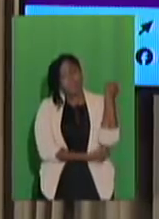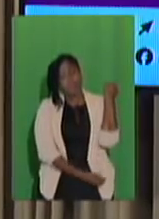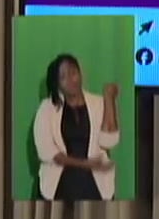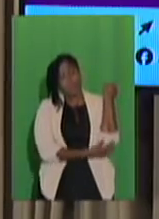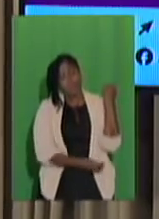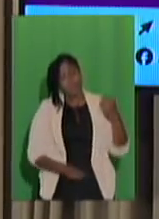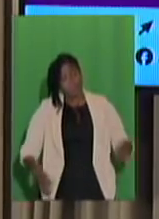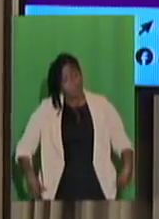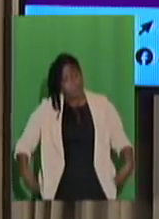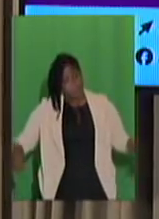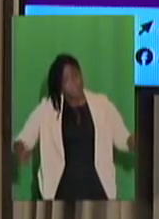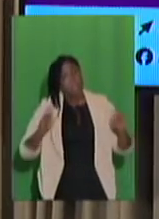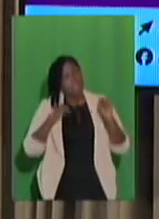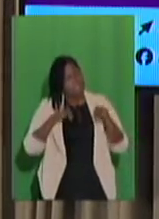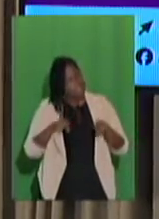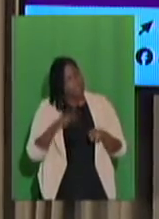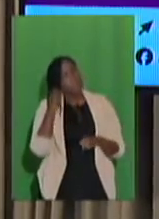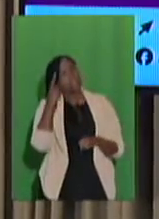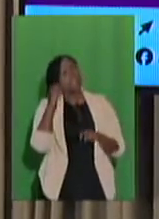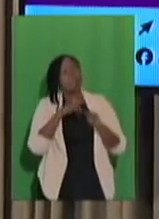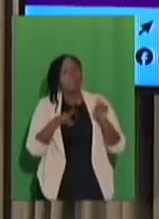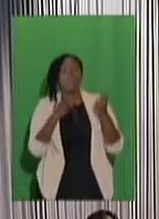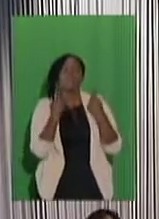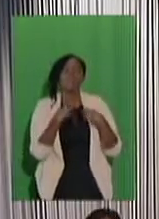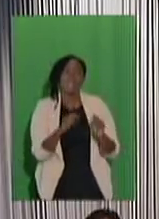to save lives at this point in time.